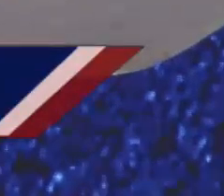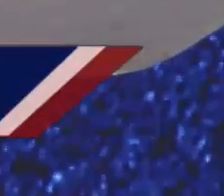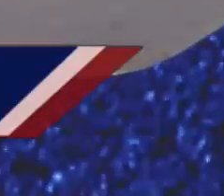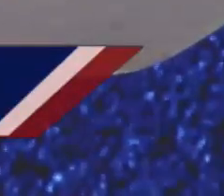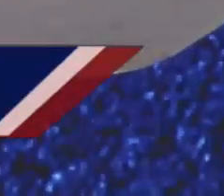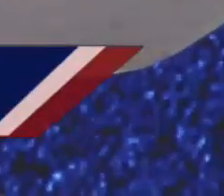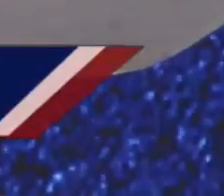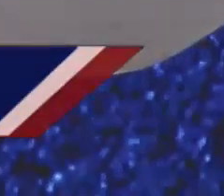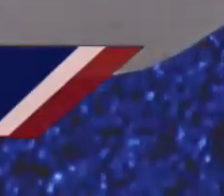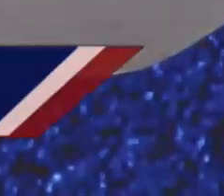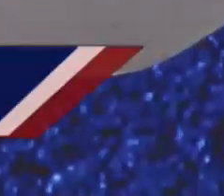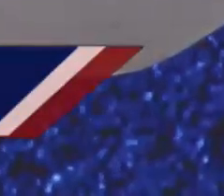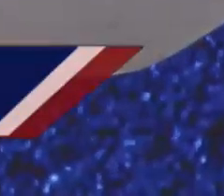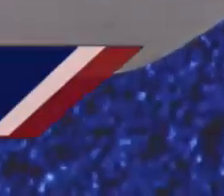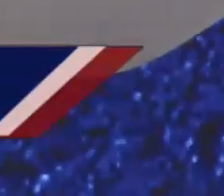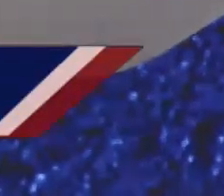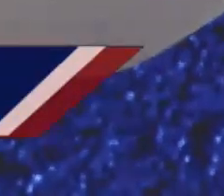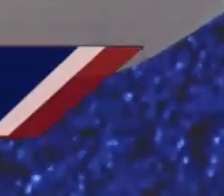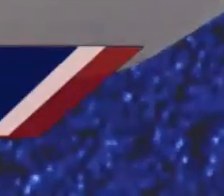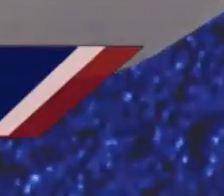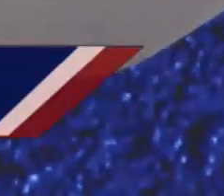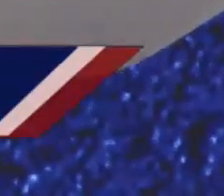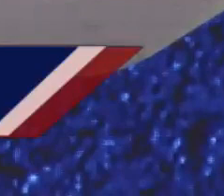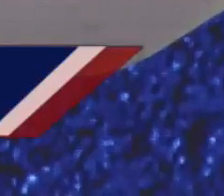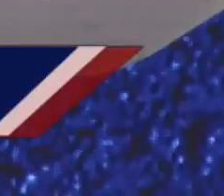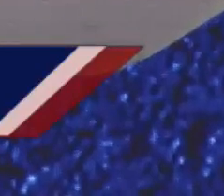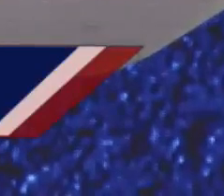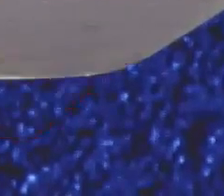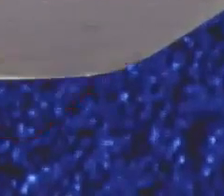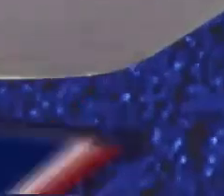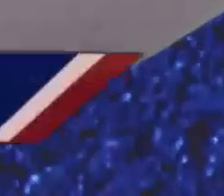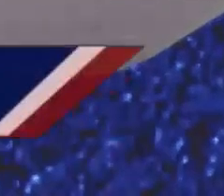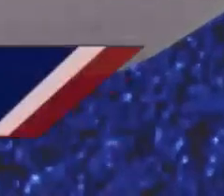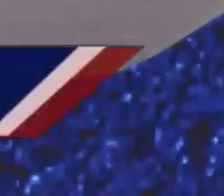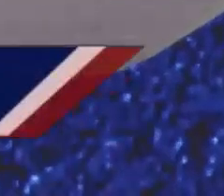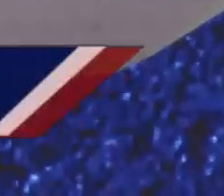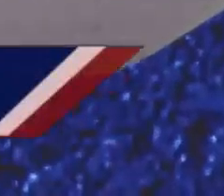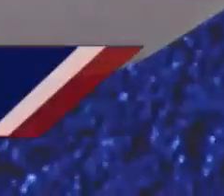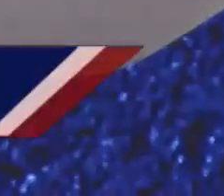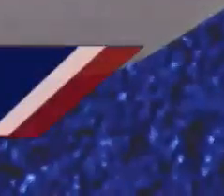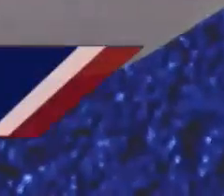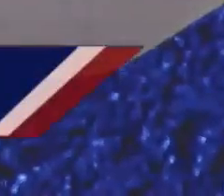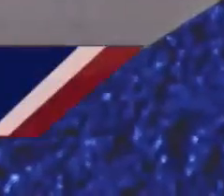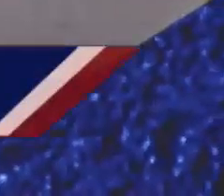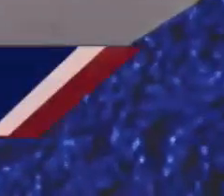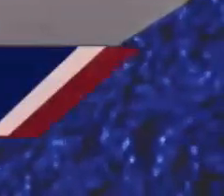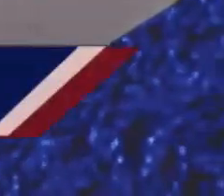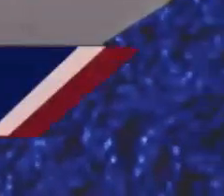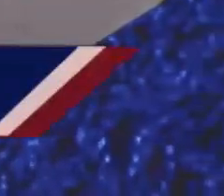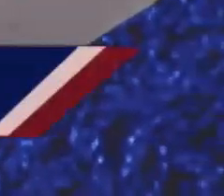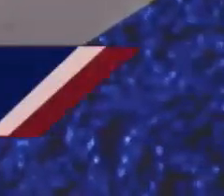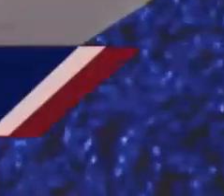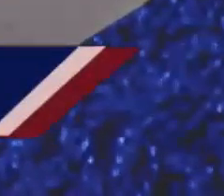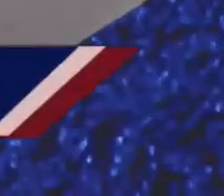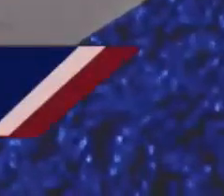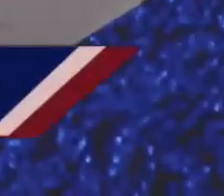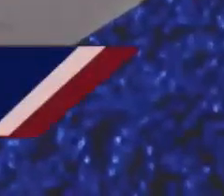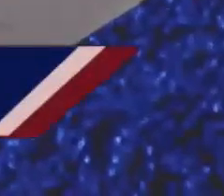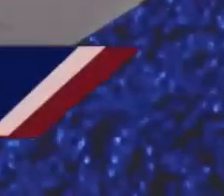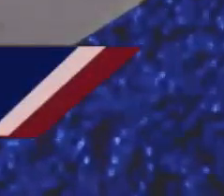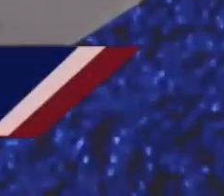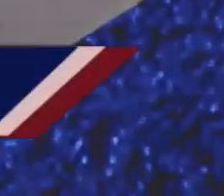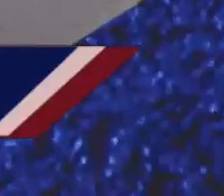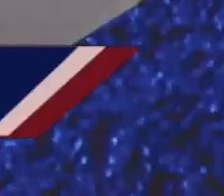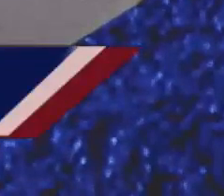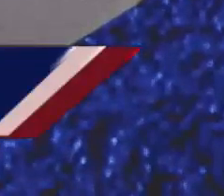the saving gospel. Number three, personifying the same grace